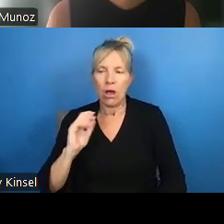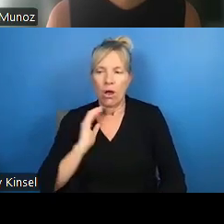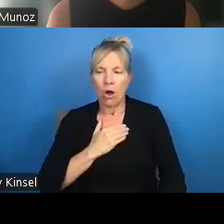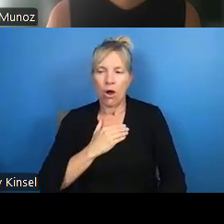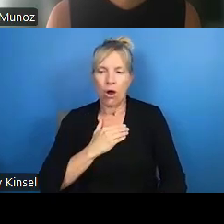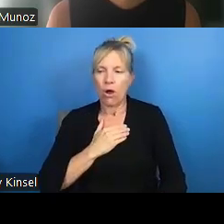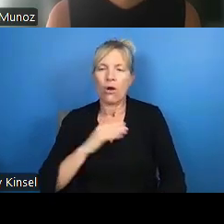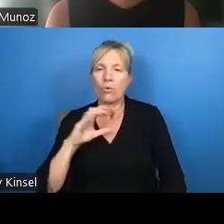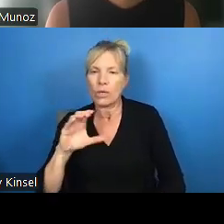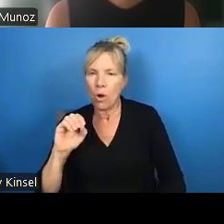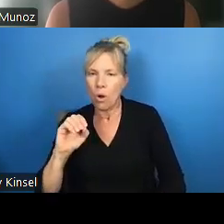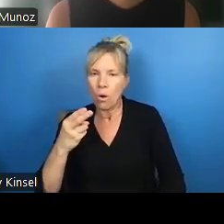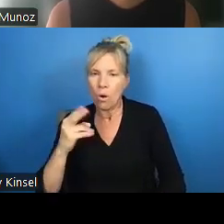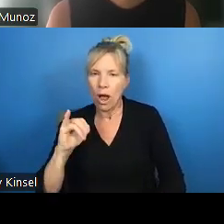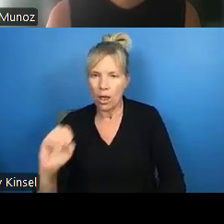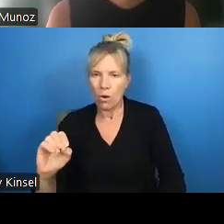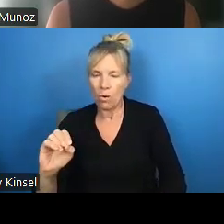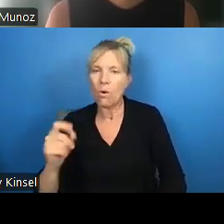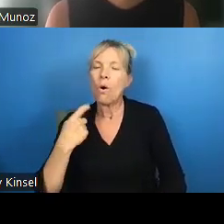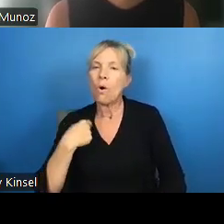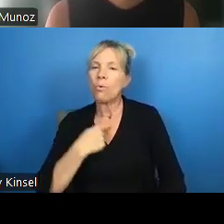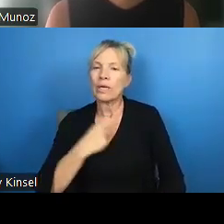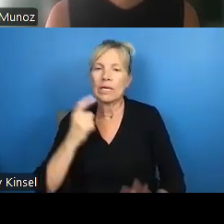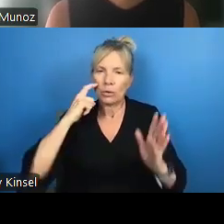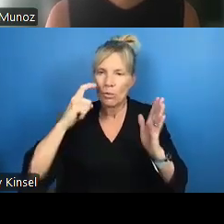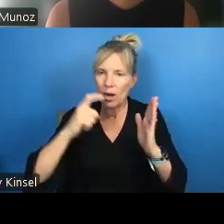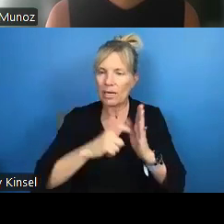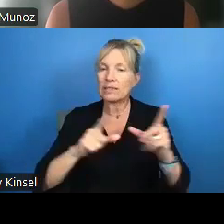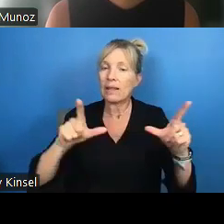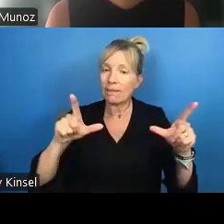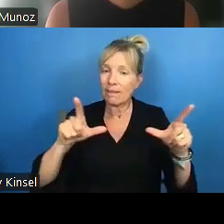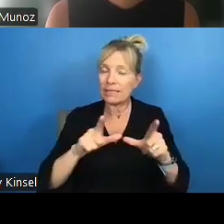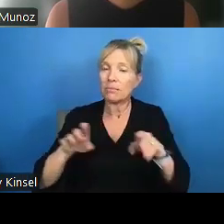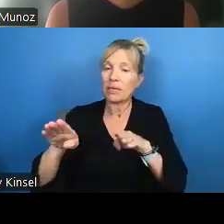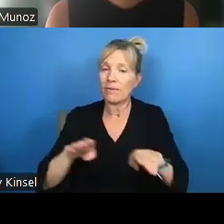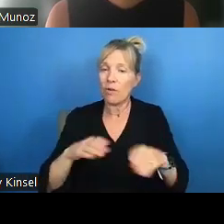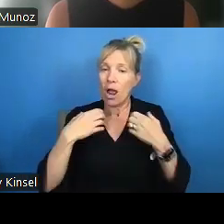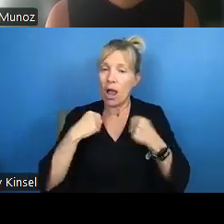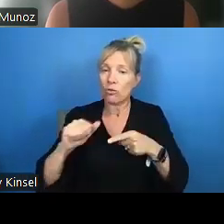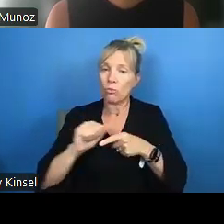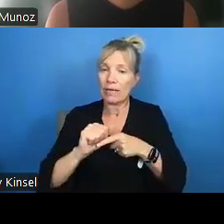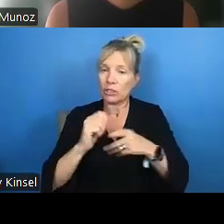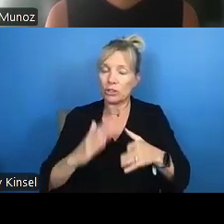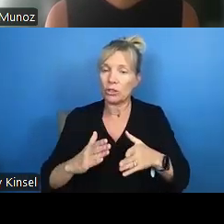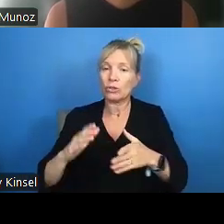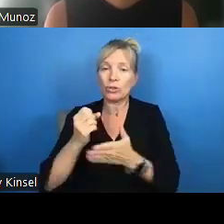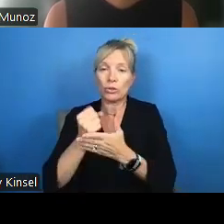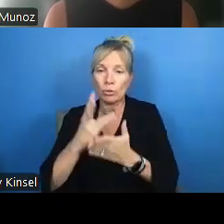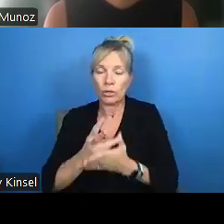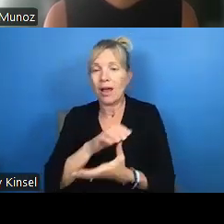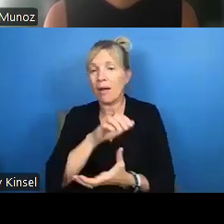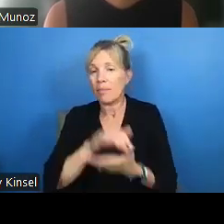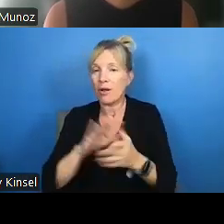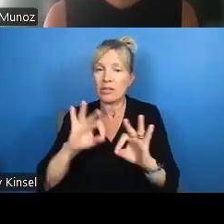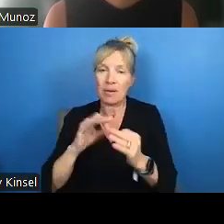we recognize both, of course, the licensed behavioral health practitioners, social worker, marriage and family